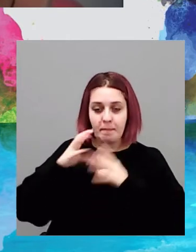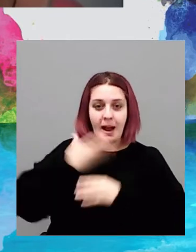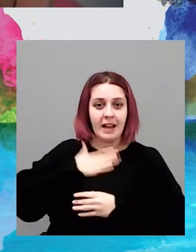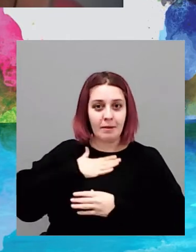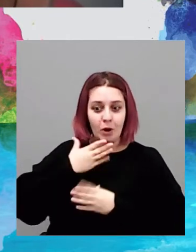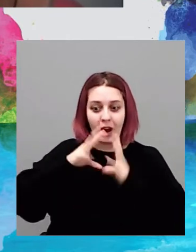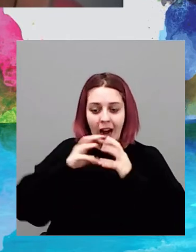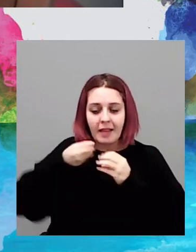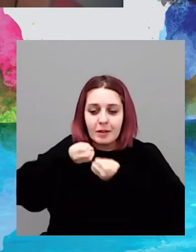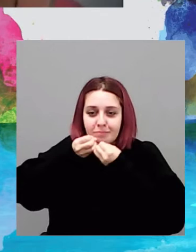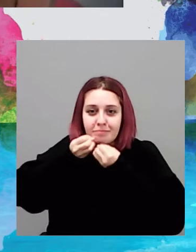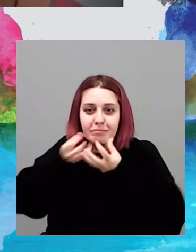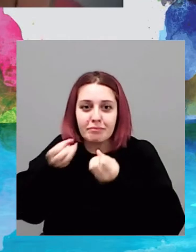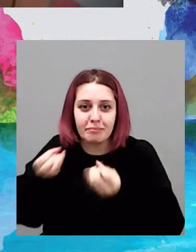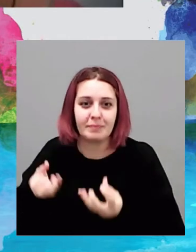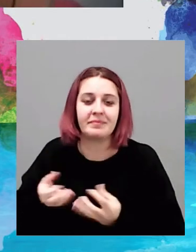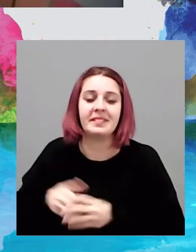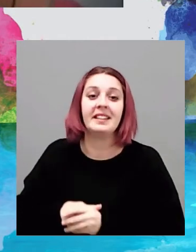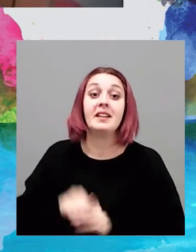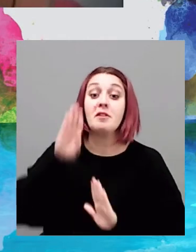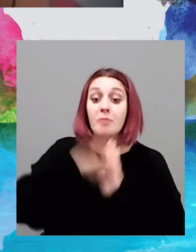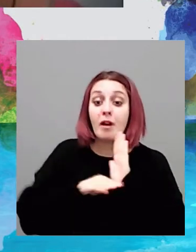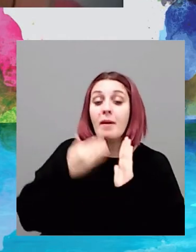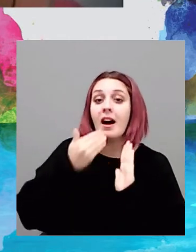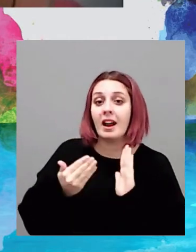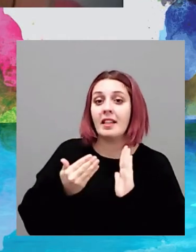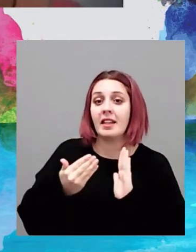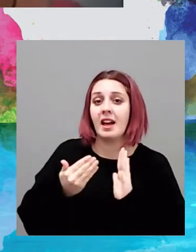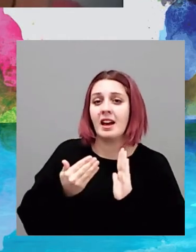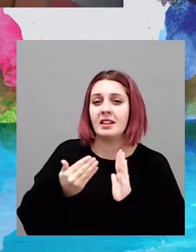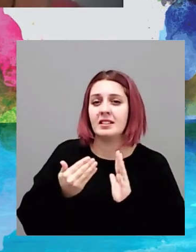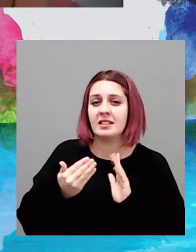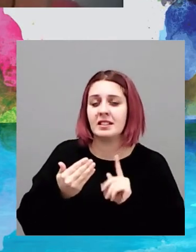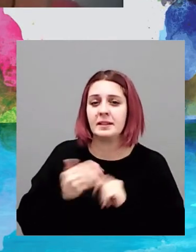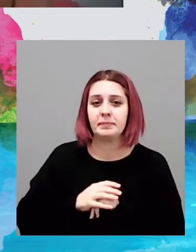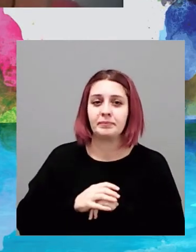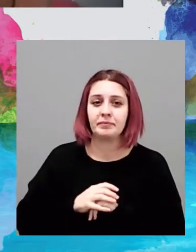and we have received 2 awards.